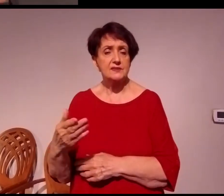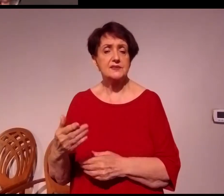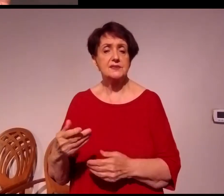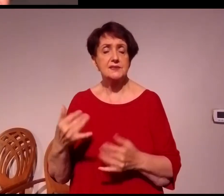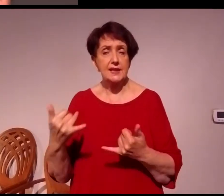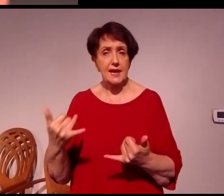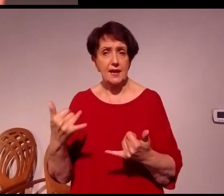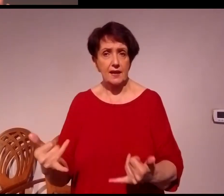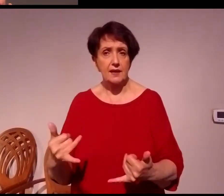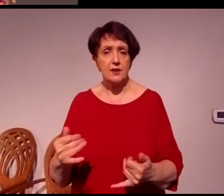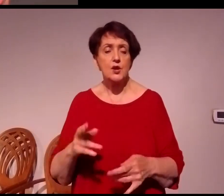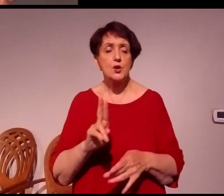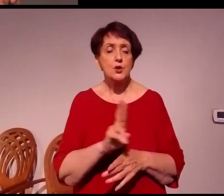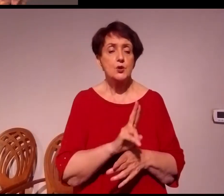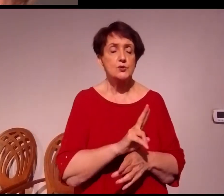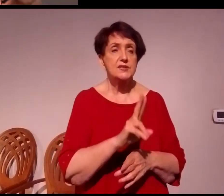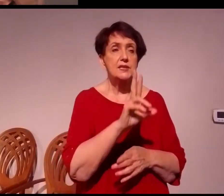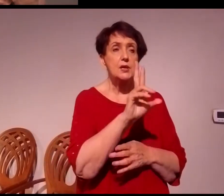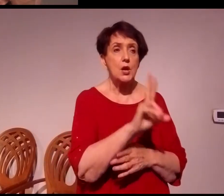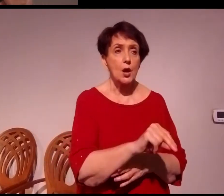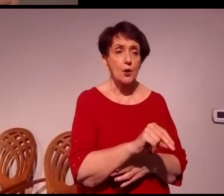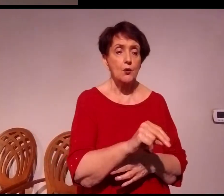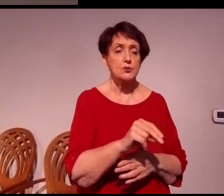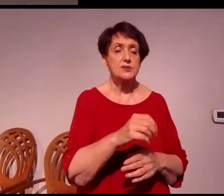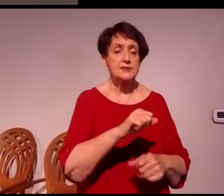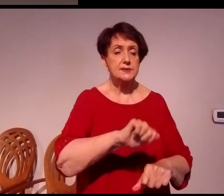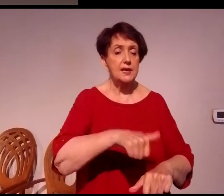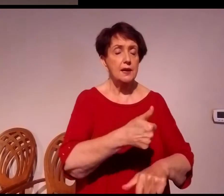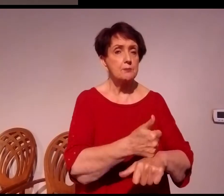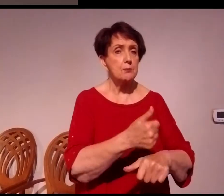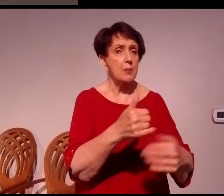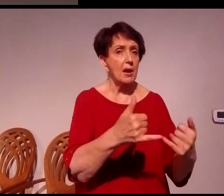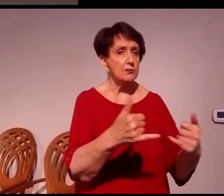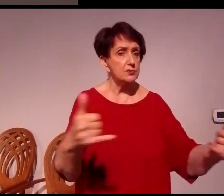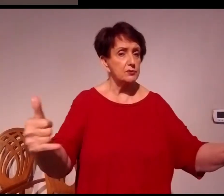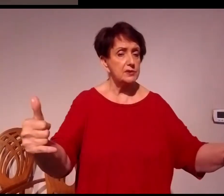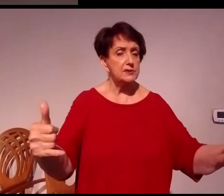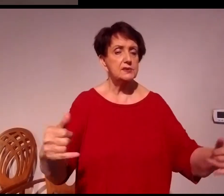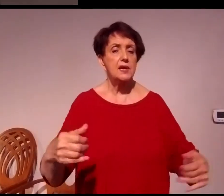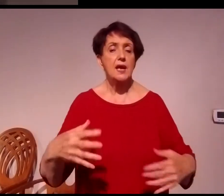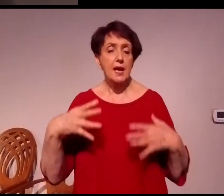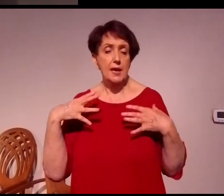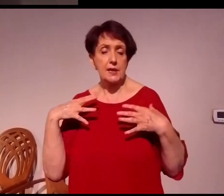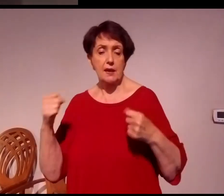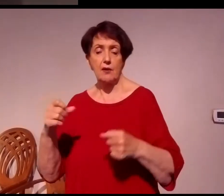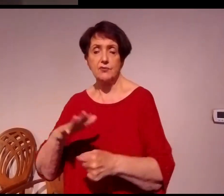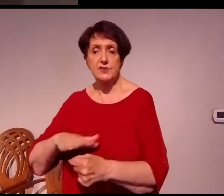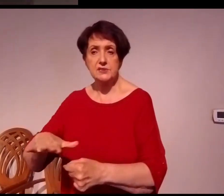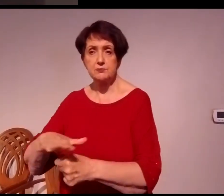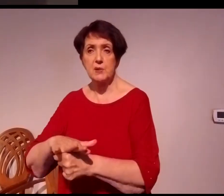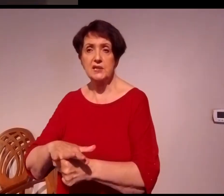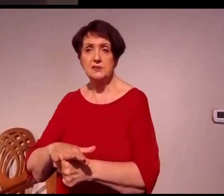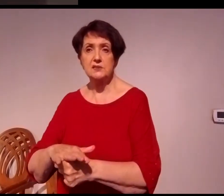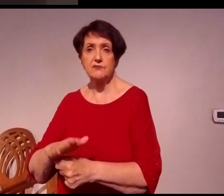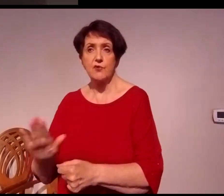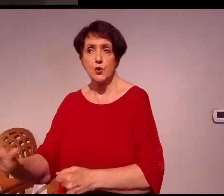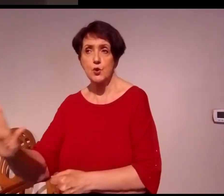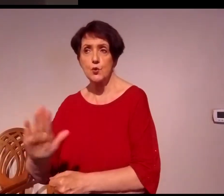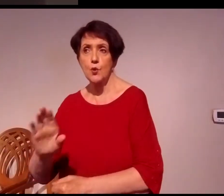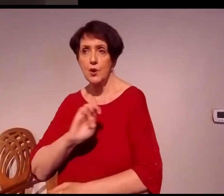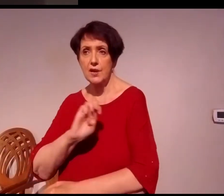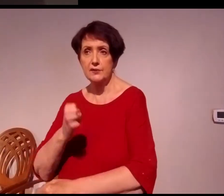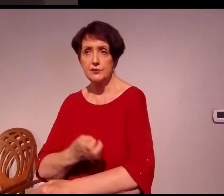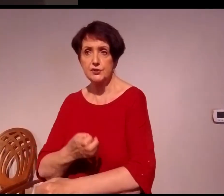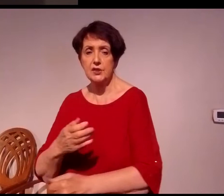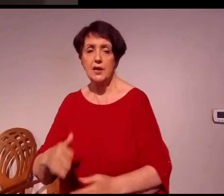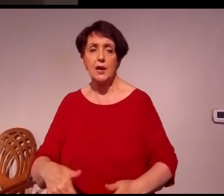view, using no to create our boundaries and to create a healthy space for our own energy, I